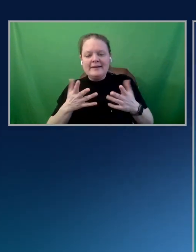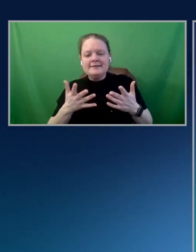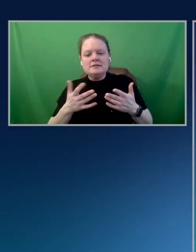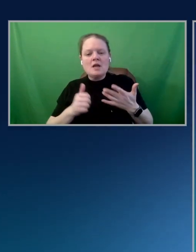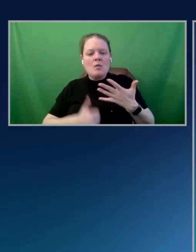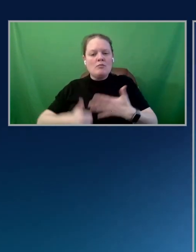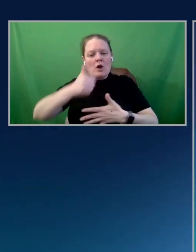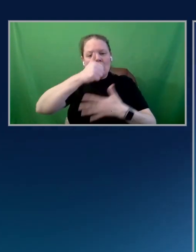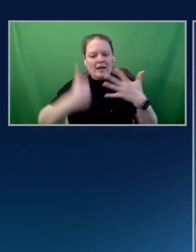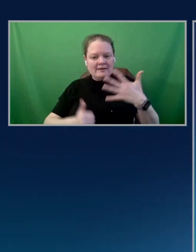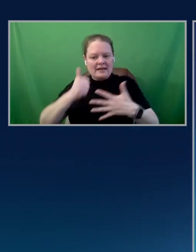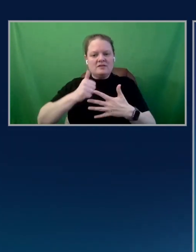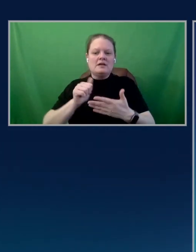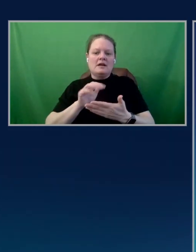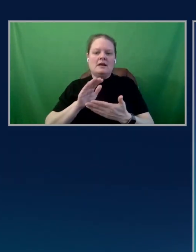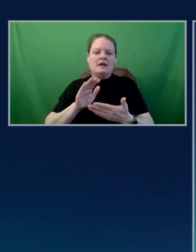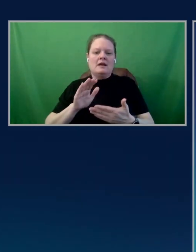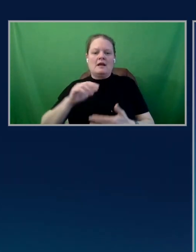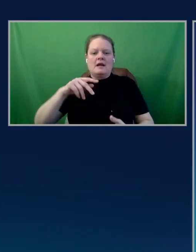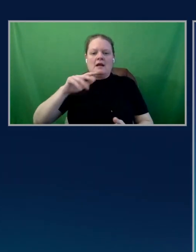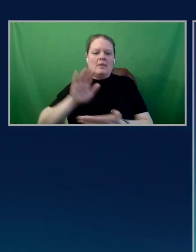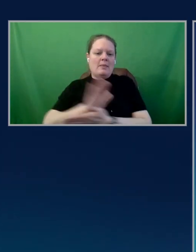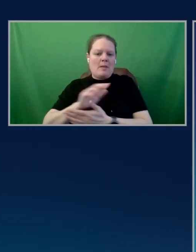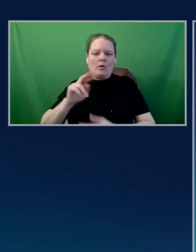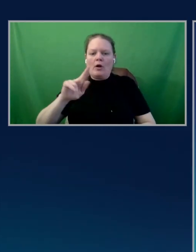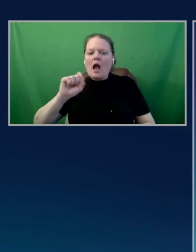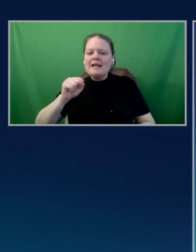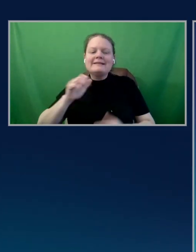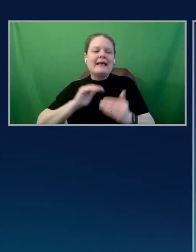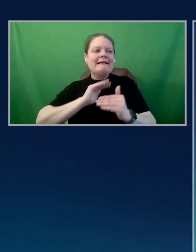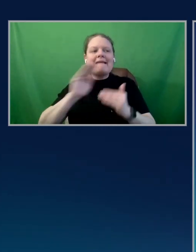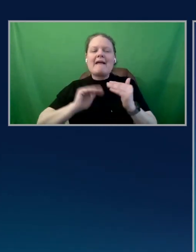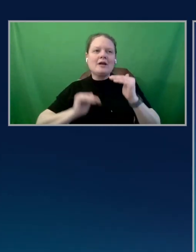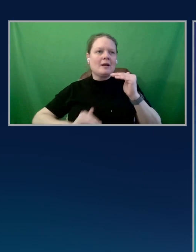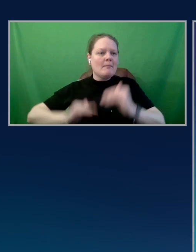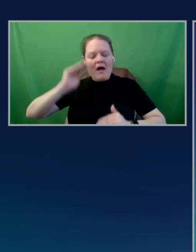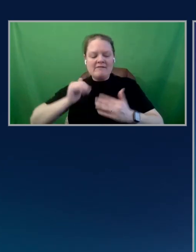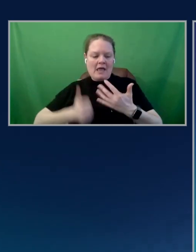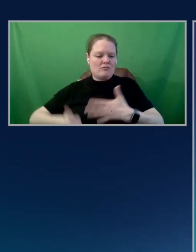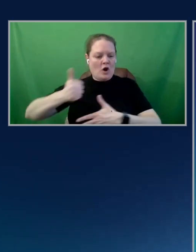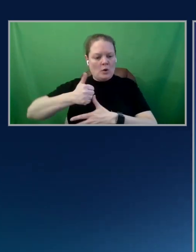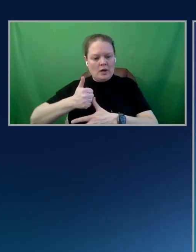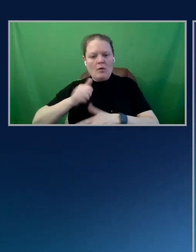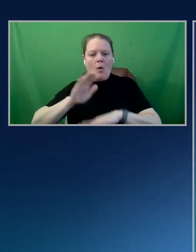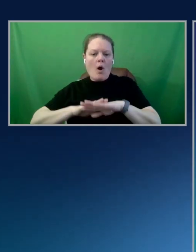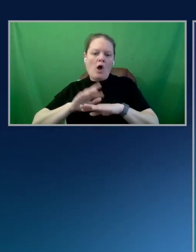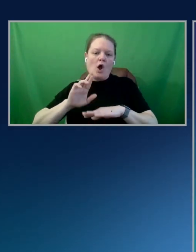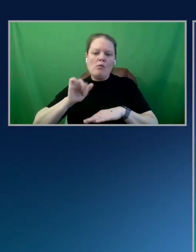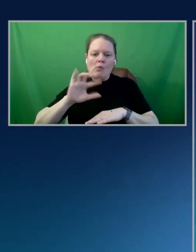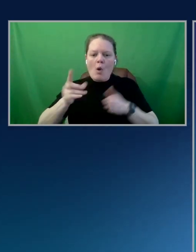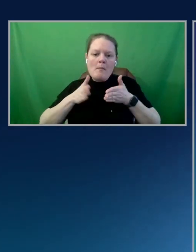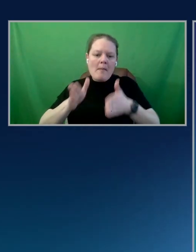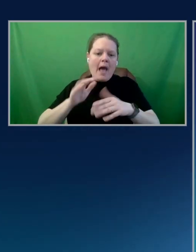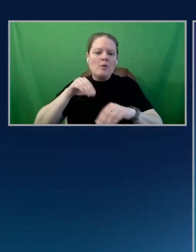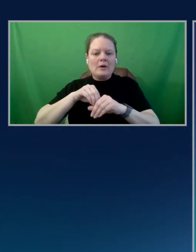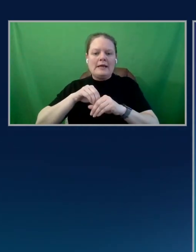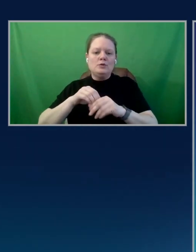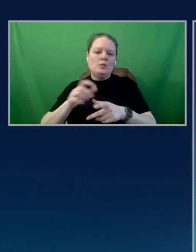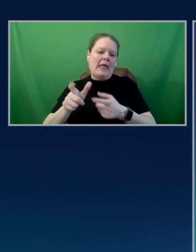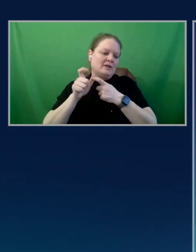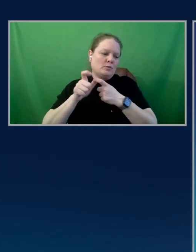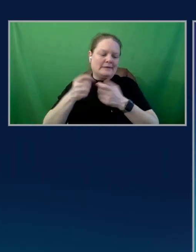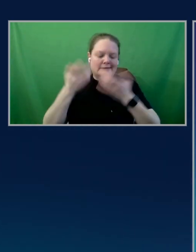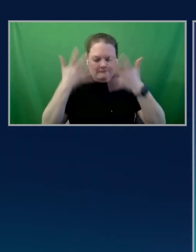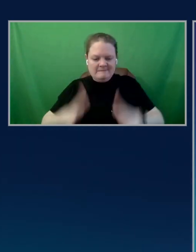these paper cuts that just never make it above the line in terms of make it on your roadmap or make it into the sprint. So,